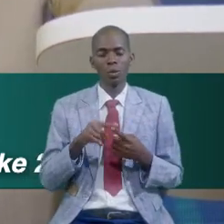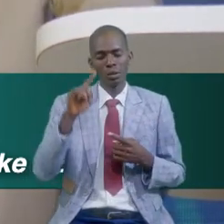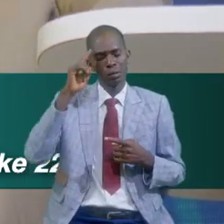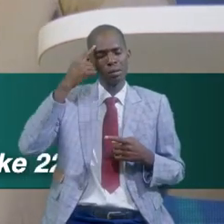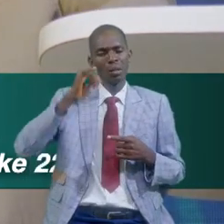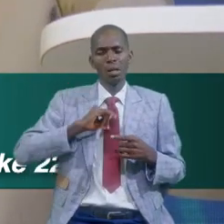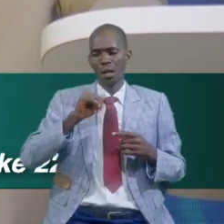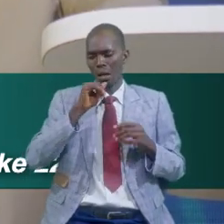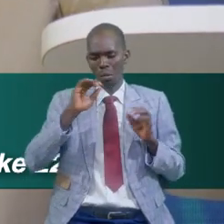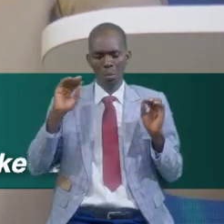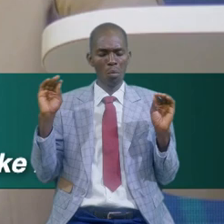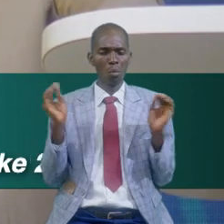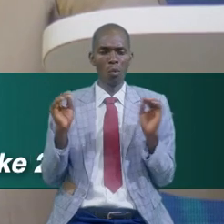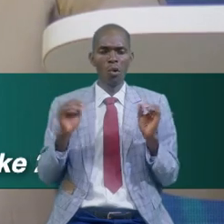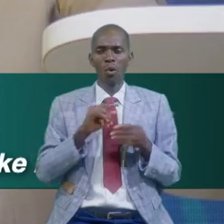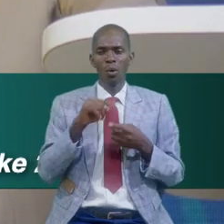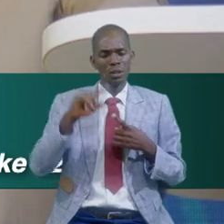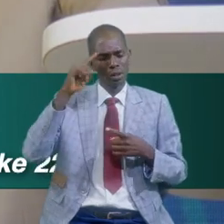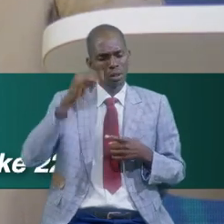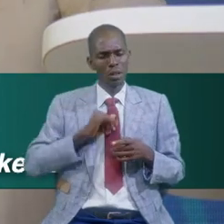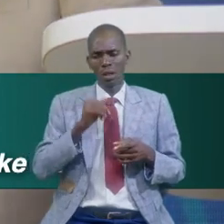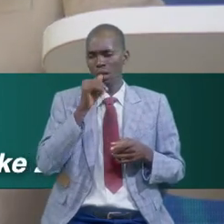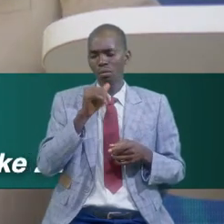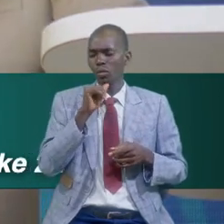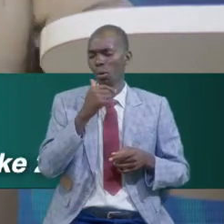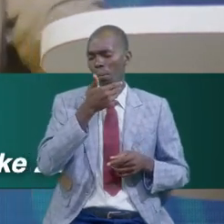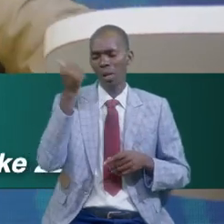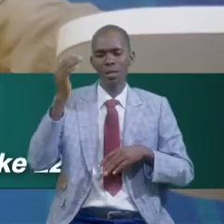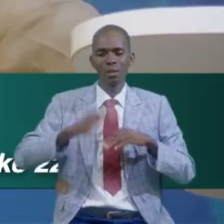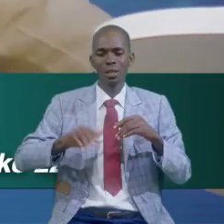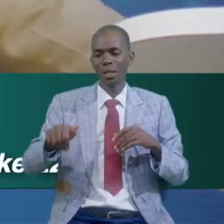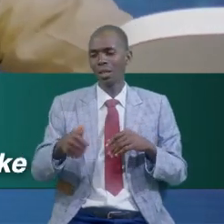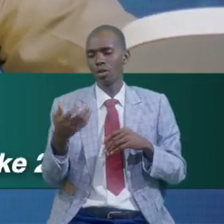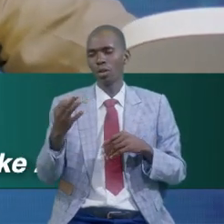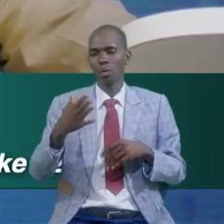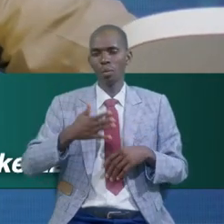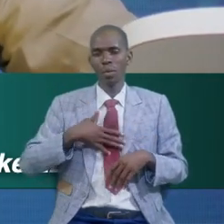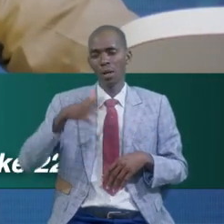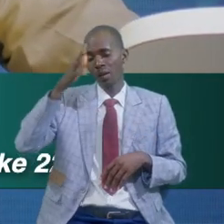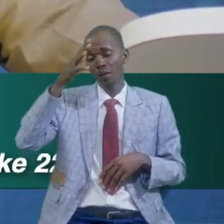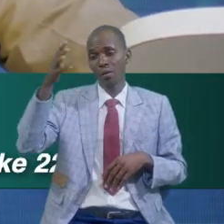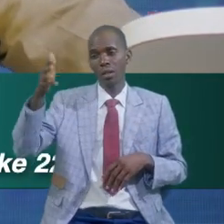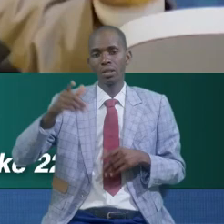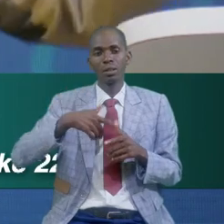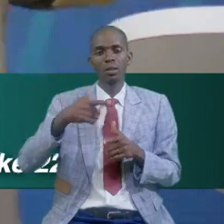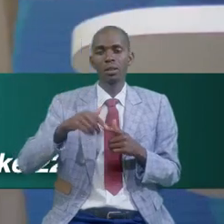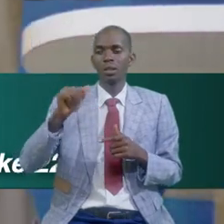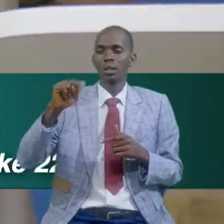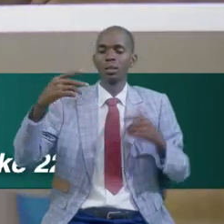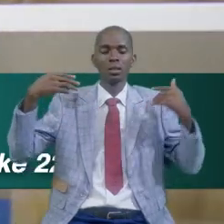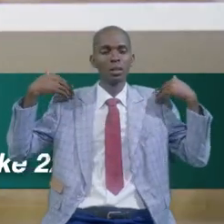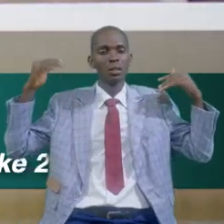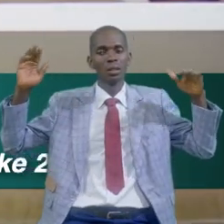he thought I'm not better than any of my fathers, an angel fed him.